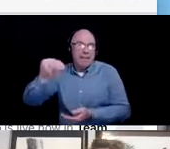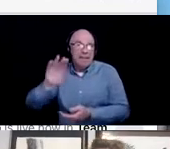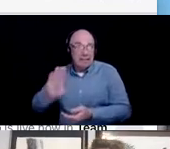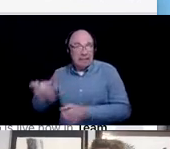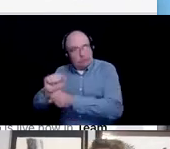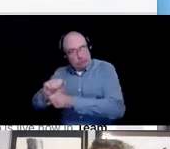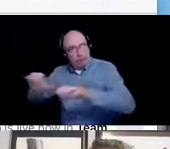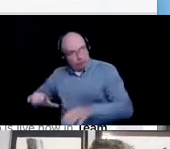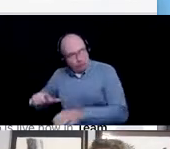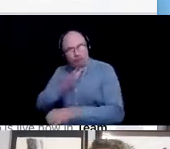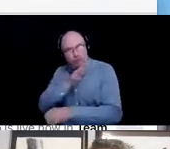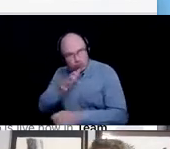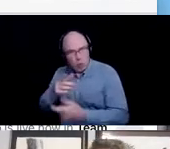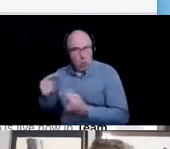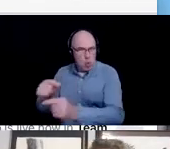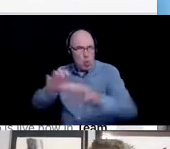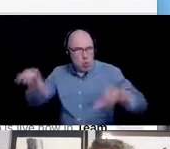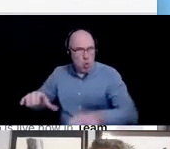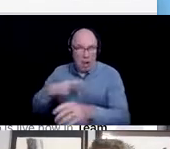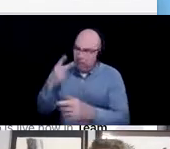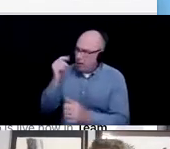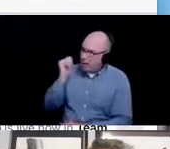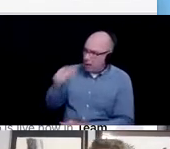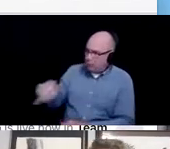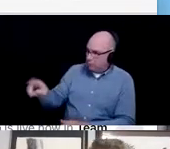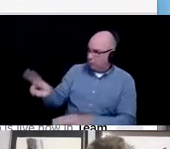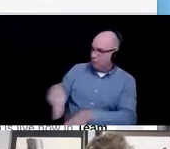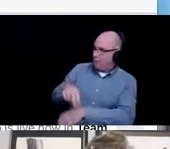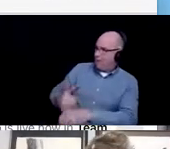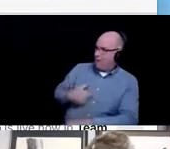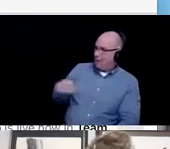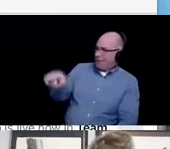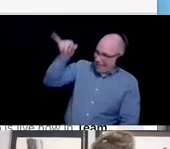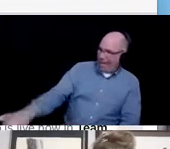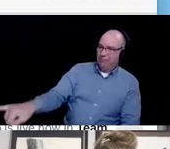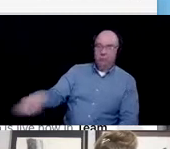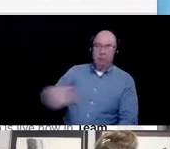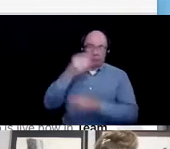work. And I see them almost every day and they have their lives back. That's why I wanted to share, Brenda.